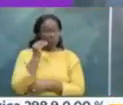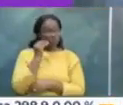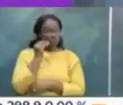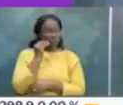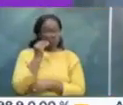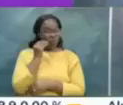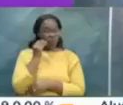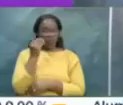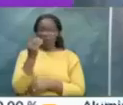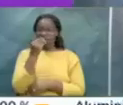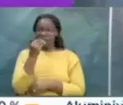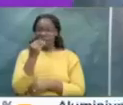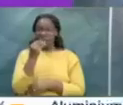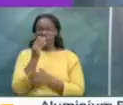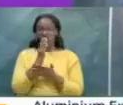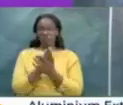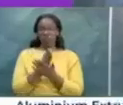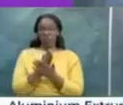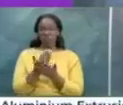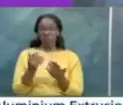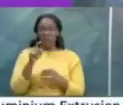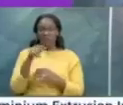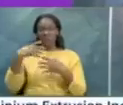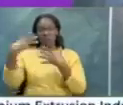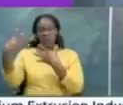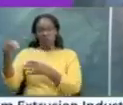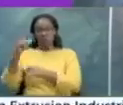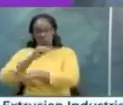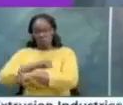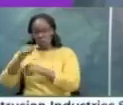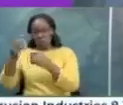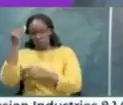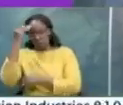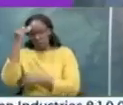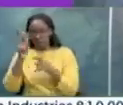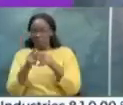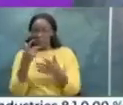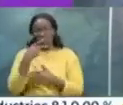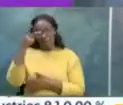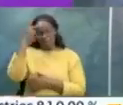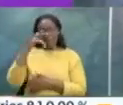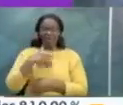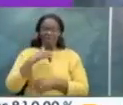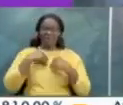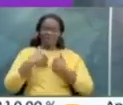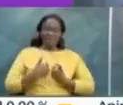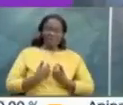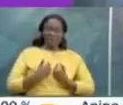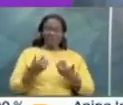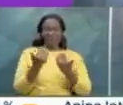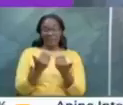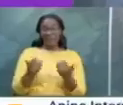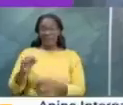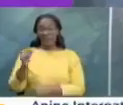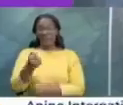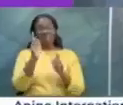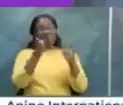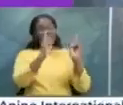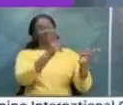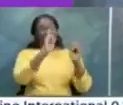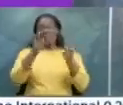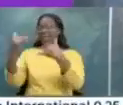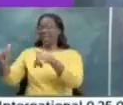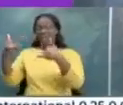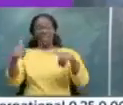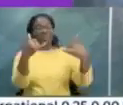still, this was a school period. Children are supposed to be in school learning right now, and I'm sure parents are getting tired of the kids running up and down the house. Oh yes, I mean, this is an excuse